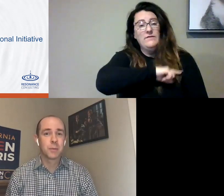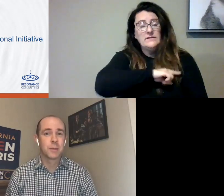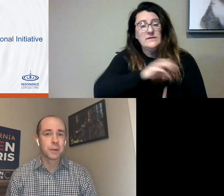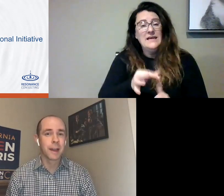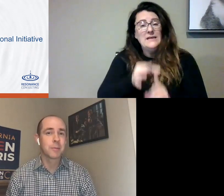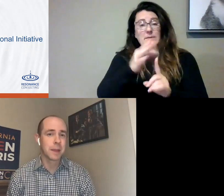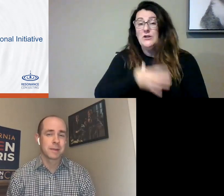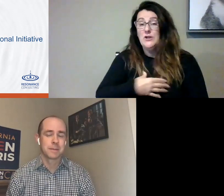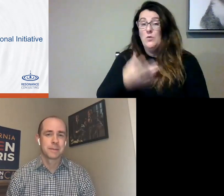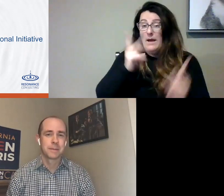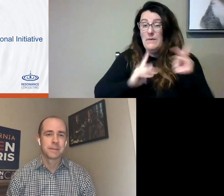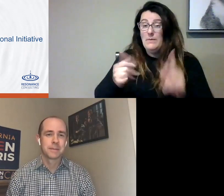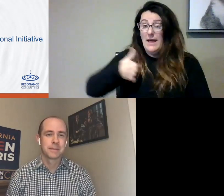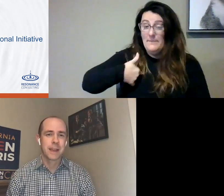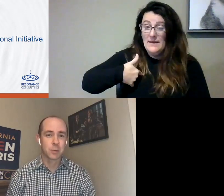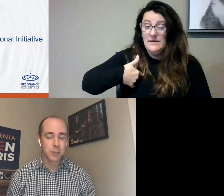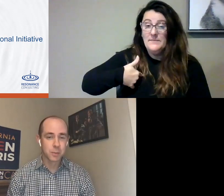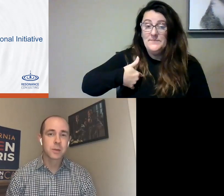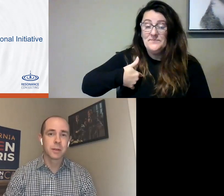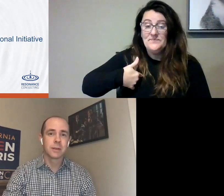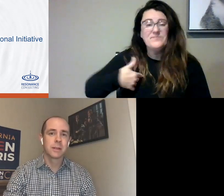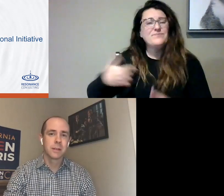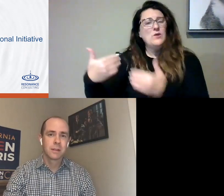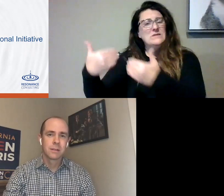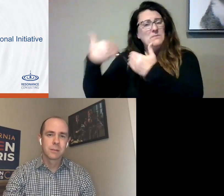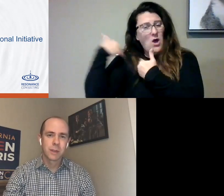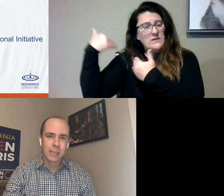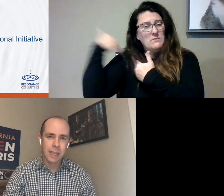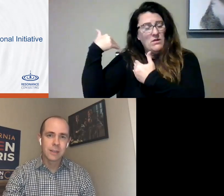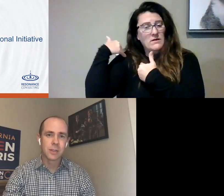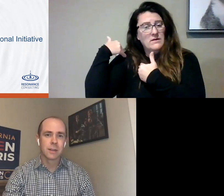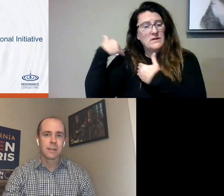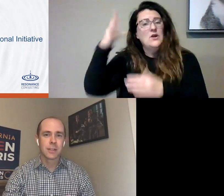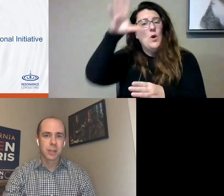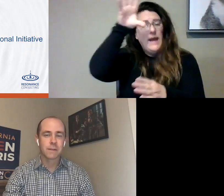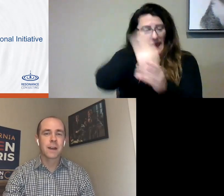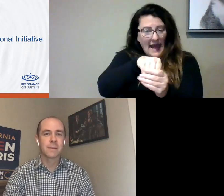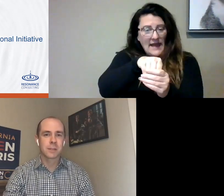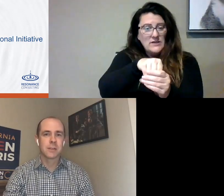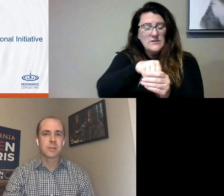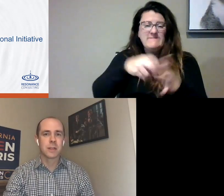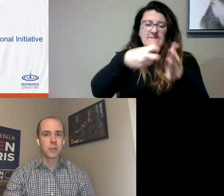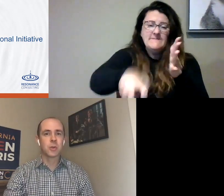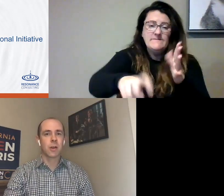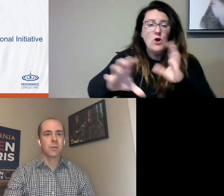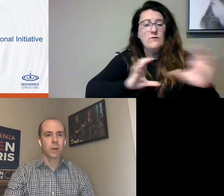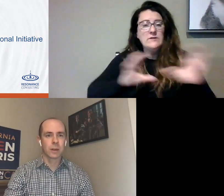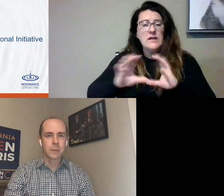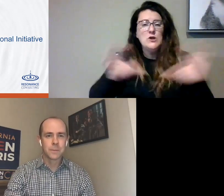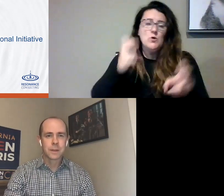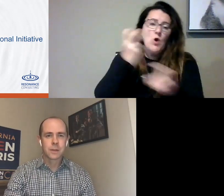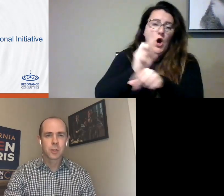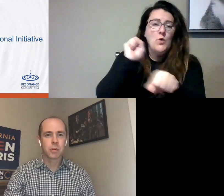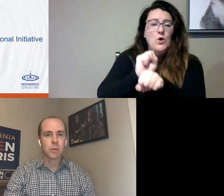especially white people like me, have a responsibility to engage in the tough conversations and do the hard